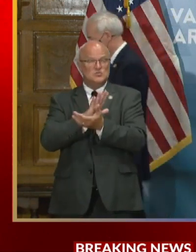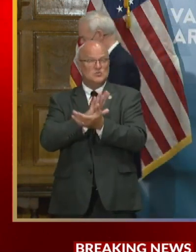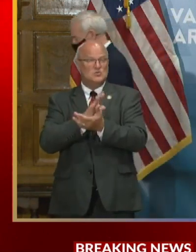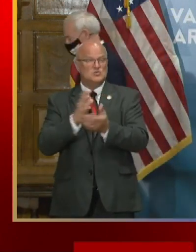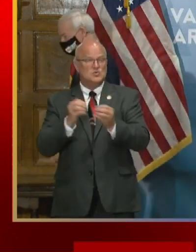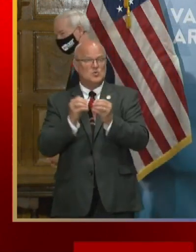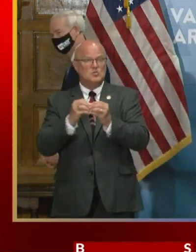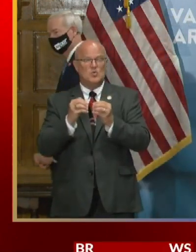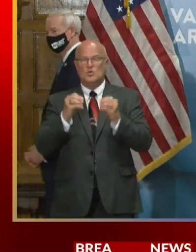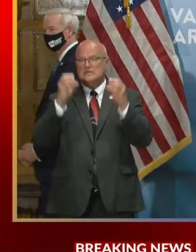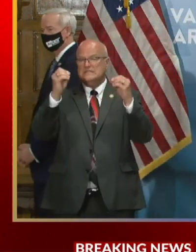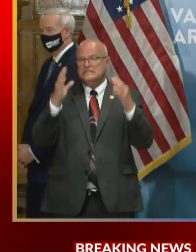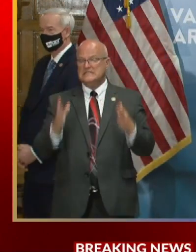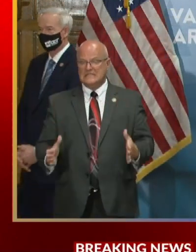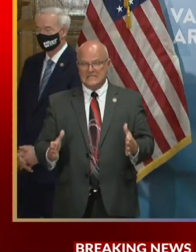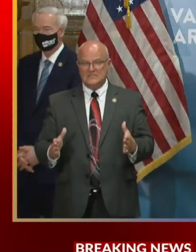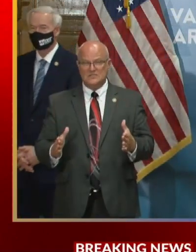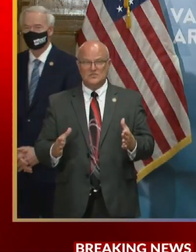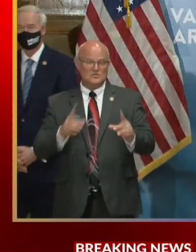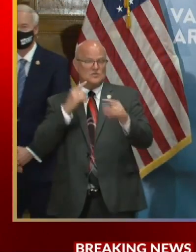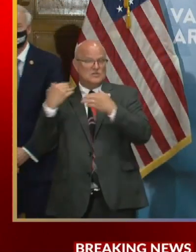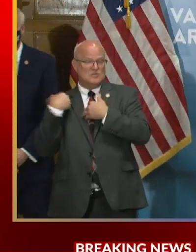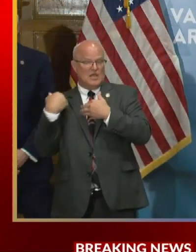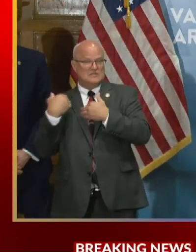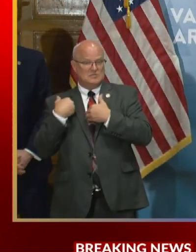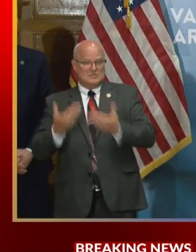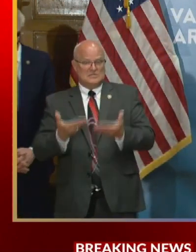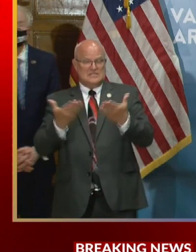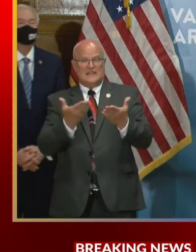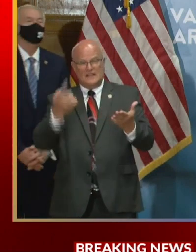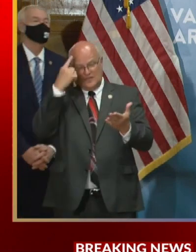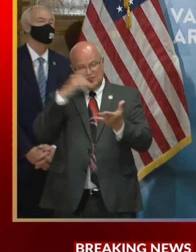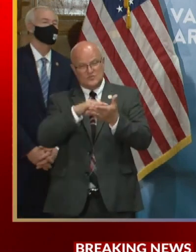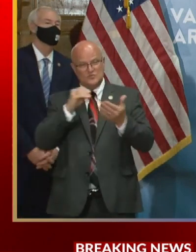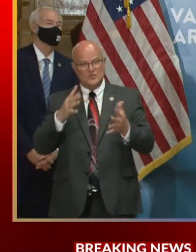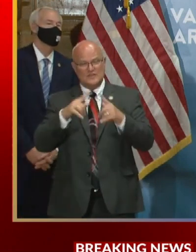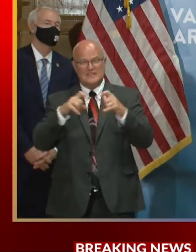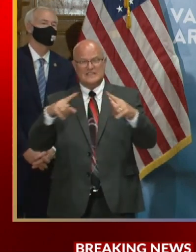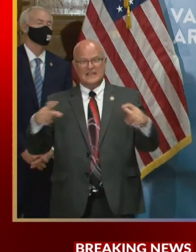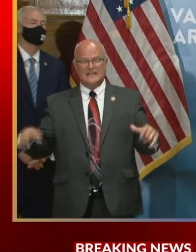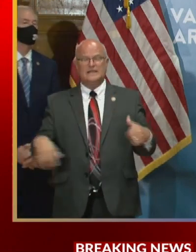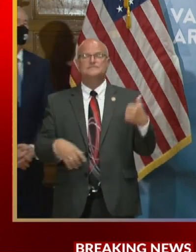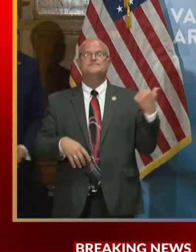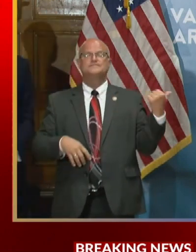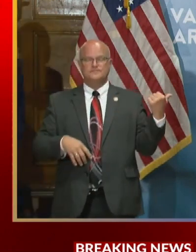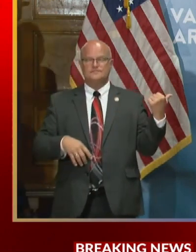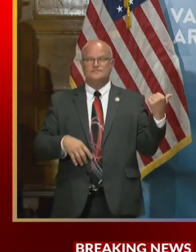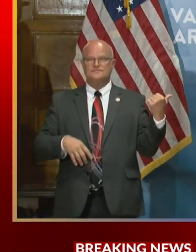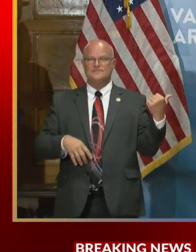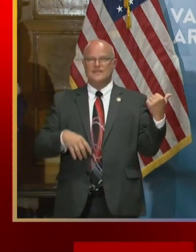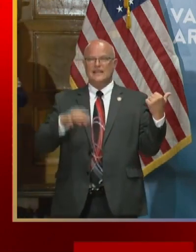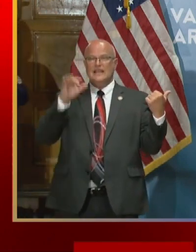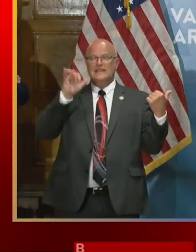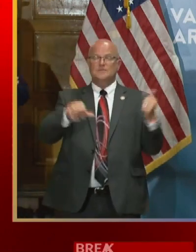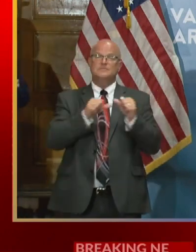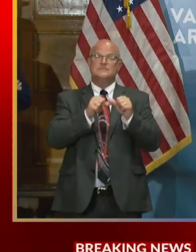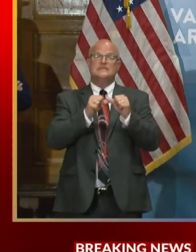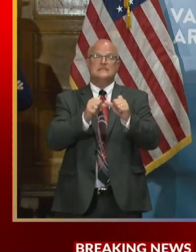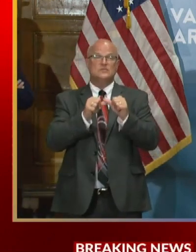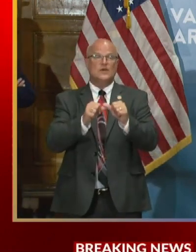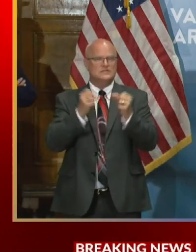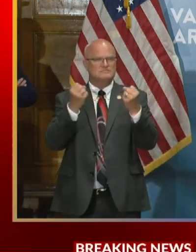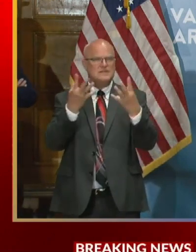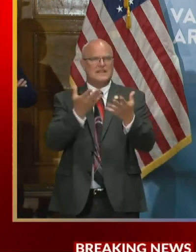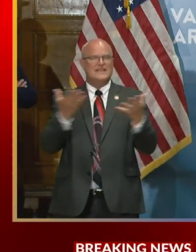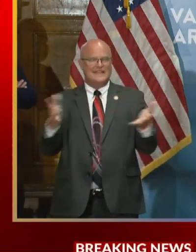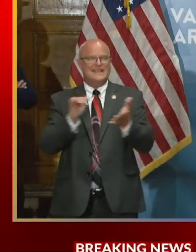is it going to have teachers have the responsibility to suggest these things to students, things like that? Well, I think it's going to be a continuation of